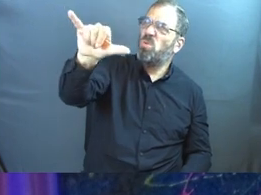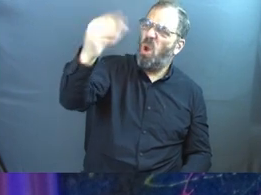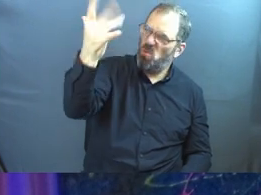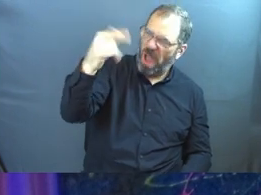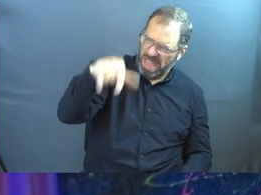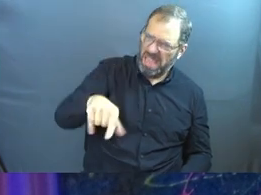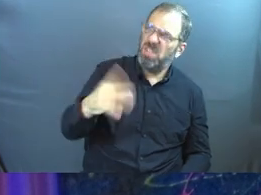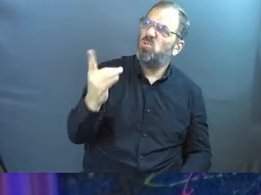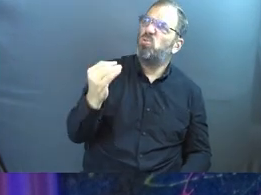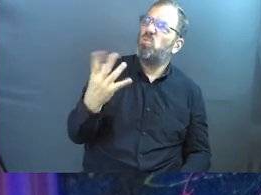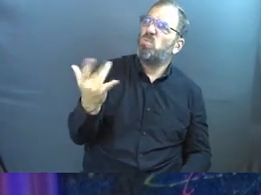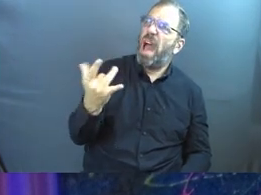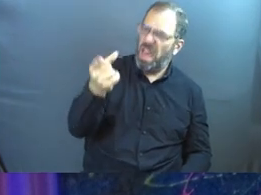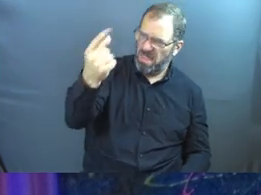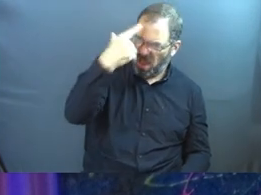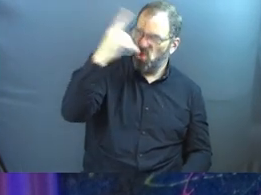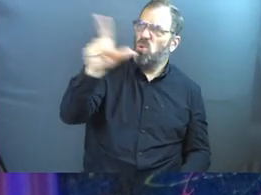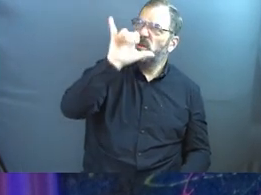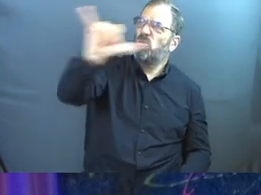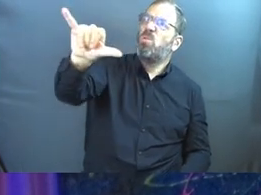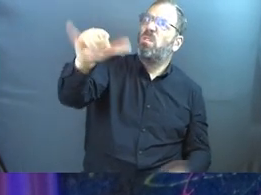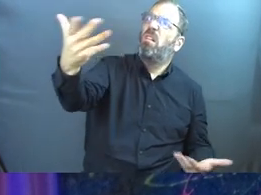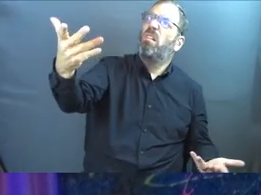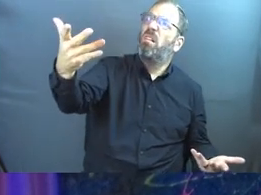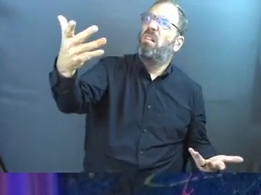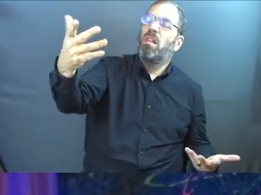Why are you going to do this? I thought you were eternal.